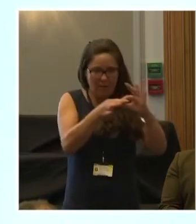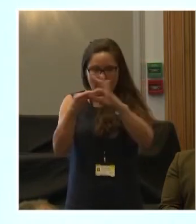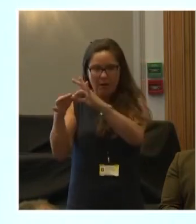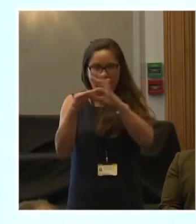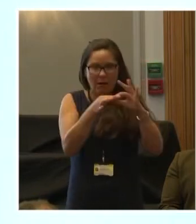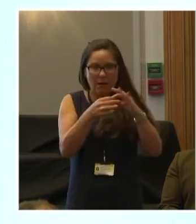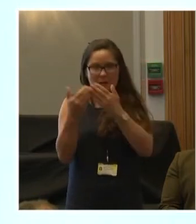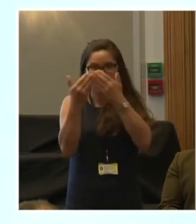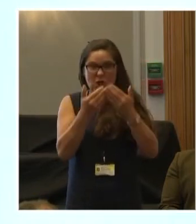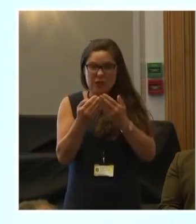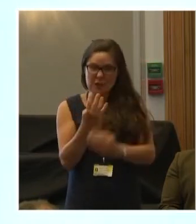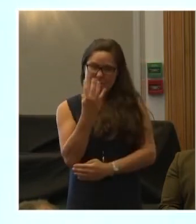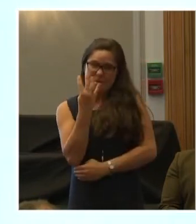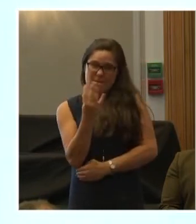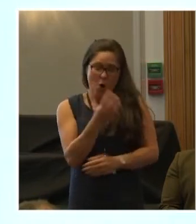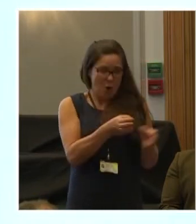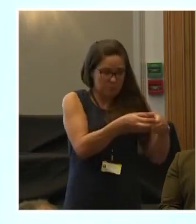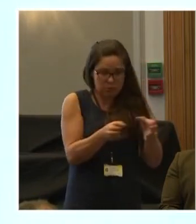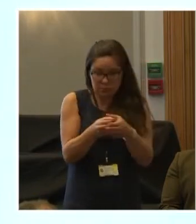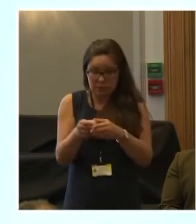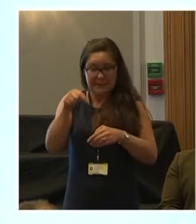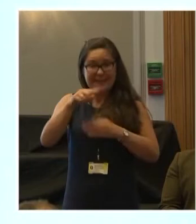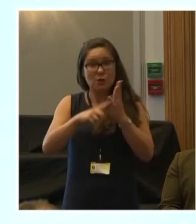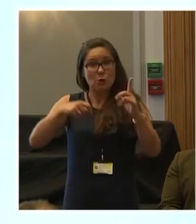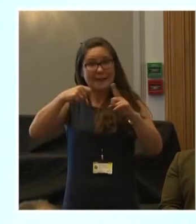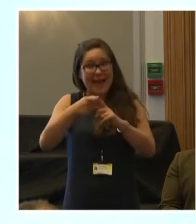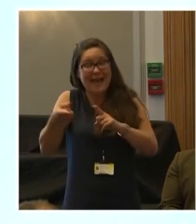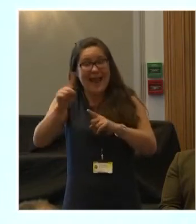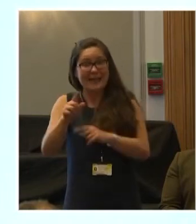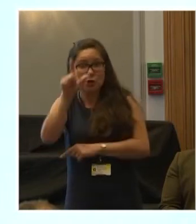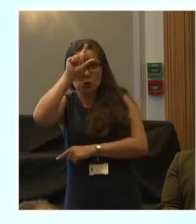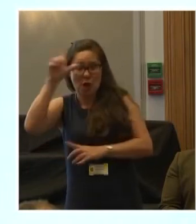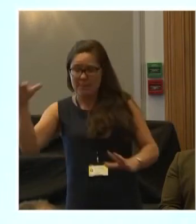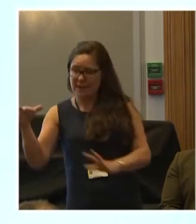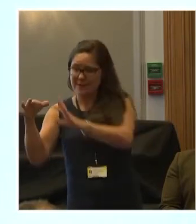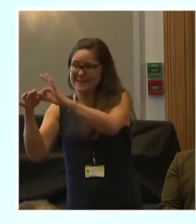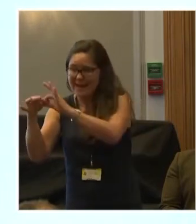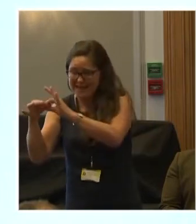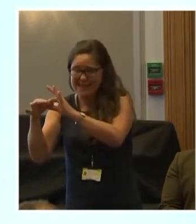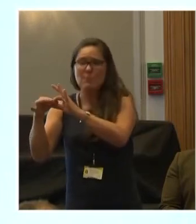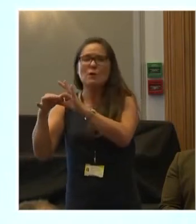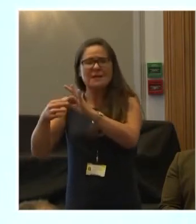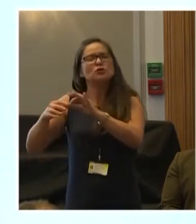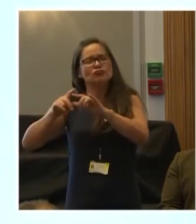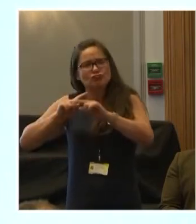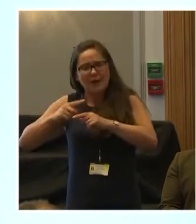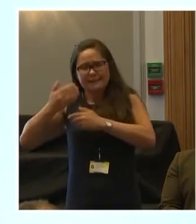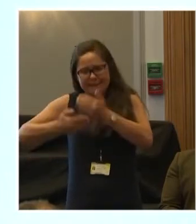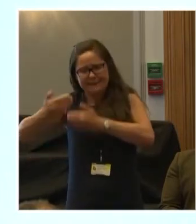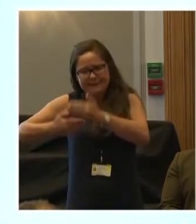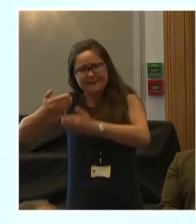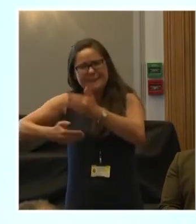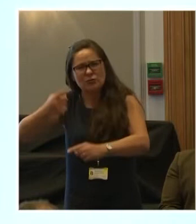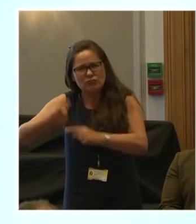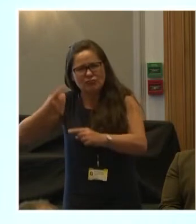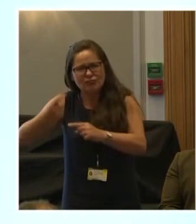across the UK and Germany and provides a unique opportunity for rapid proof to concept. leading to a potential